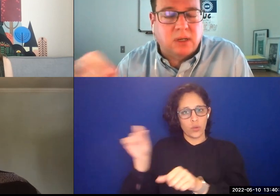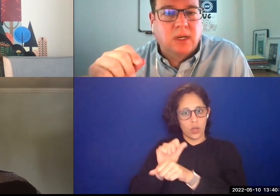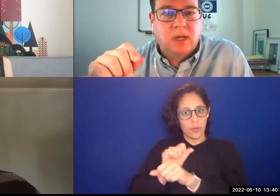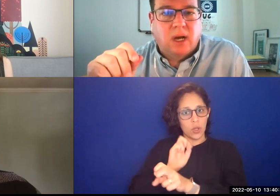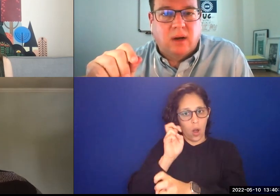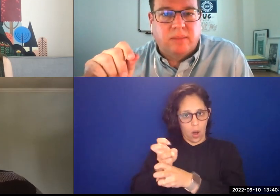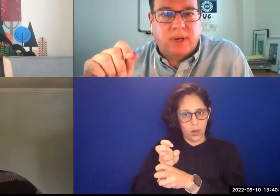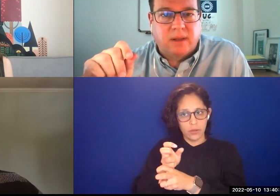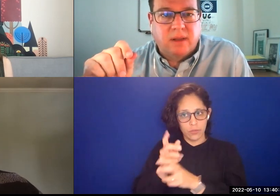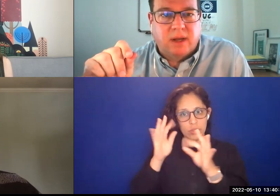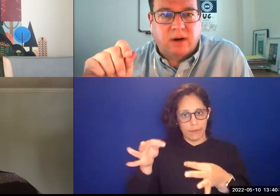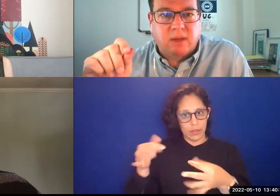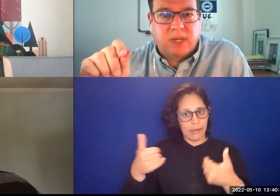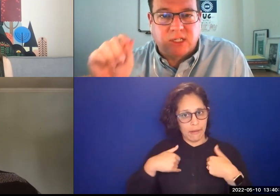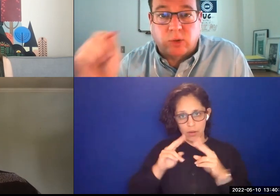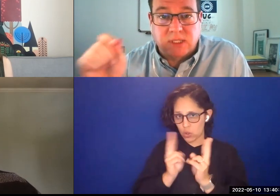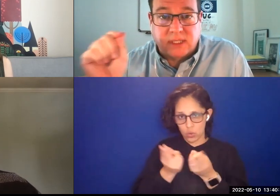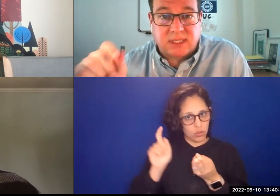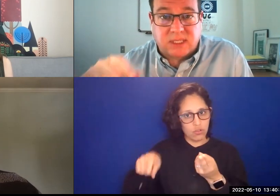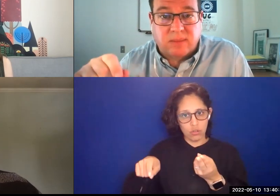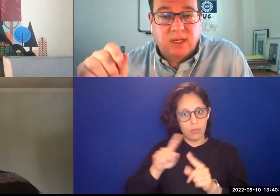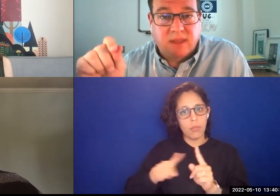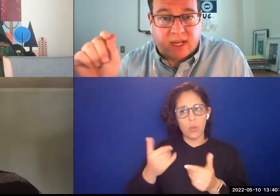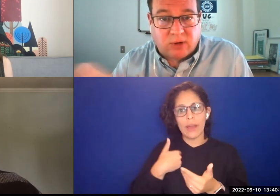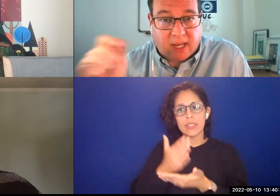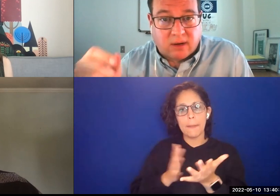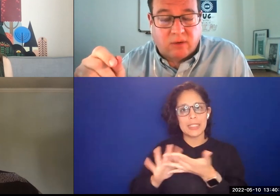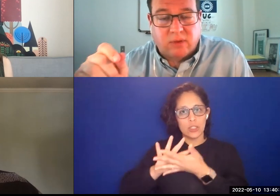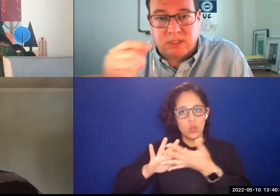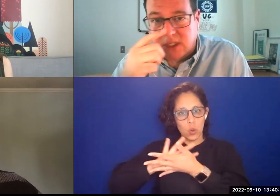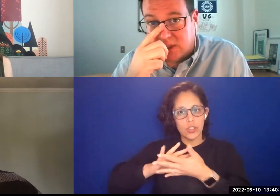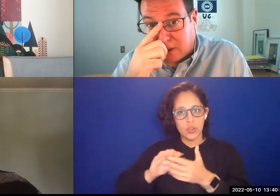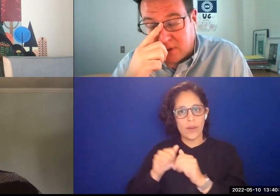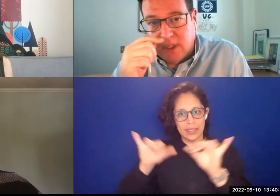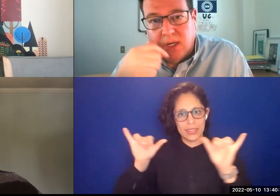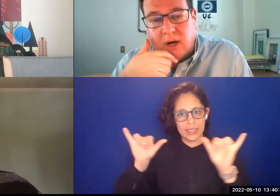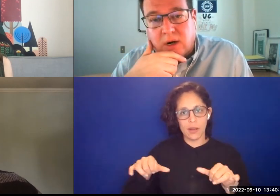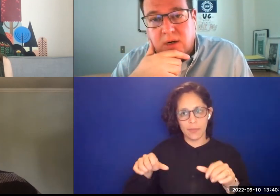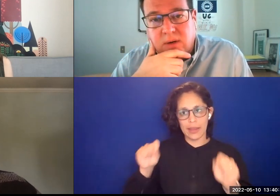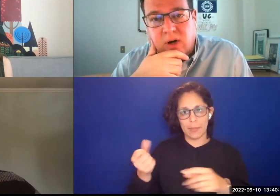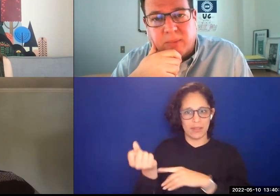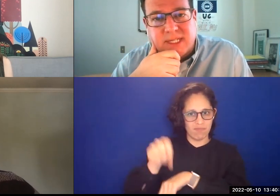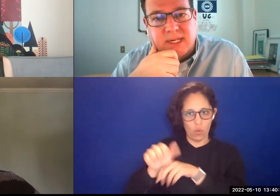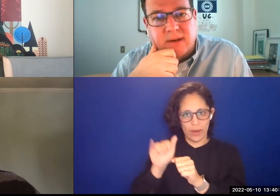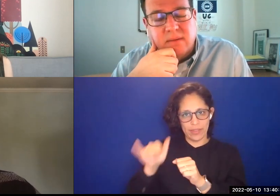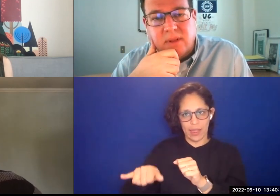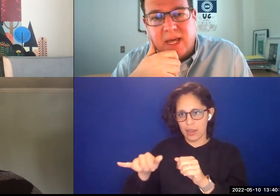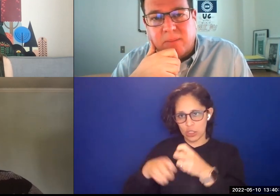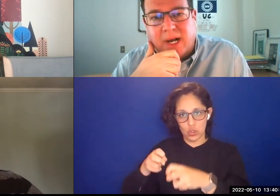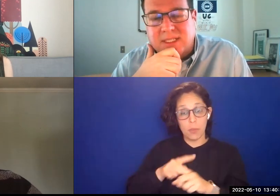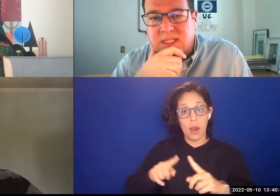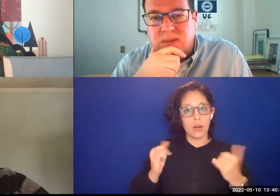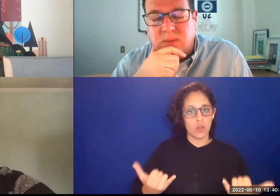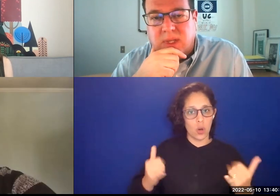want a union, but there can be distortions in the system that get created over those issues. So our current president